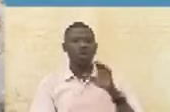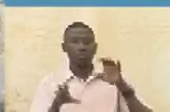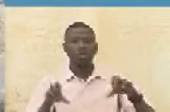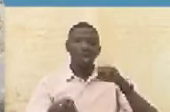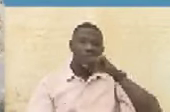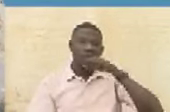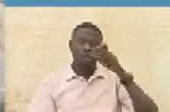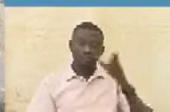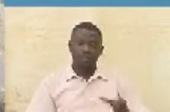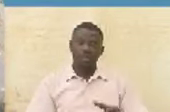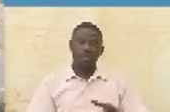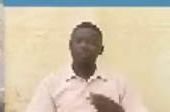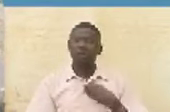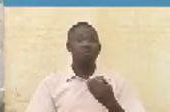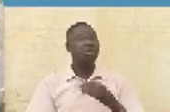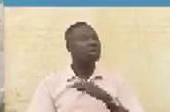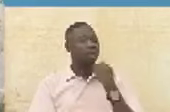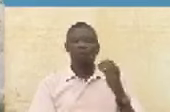kill anybody.